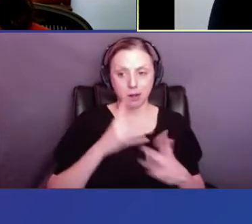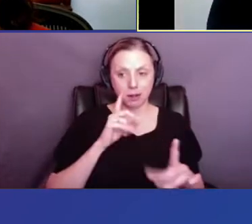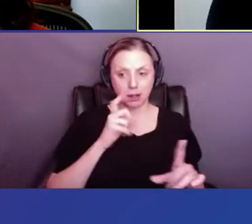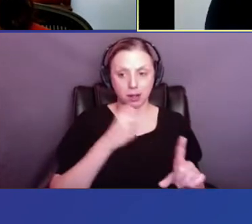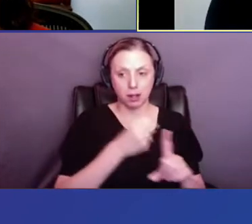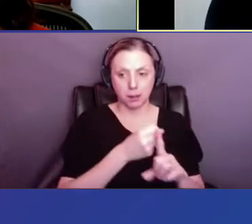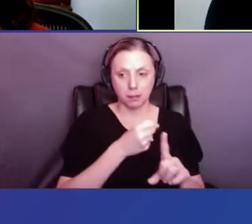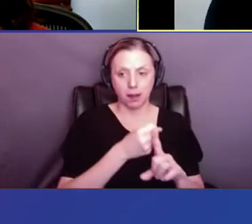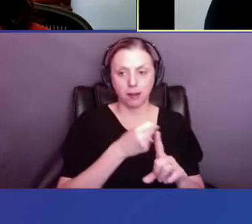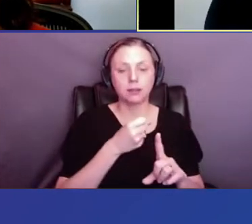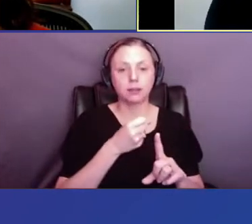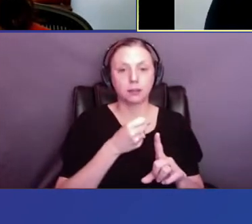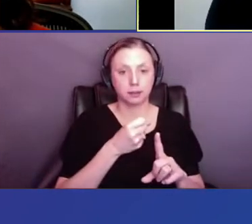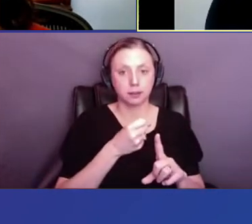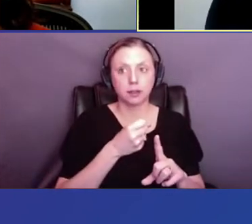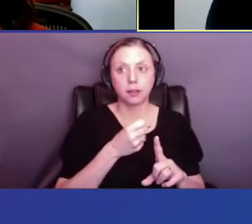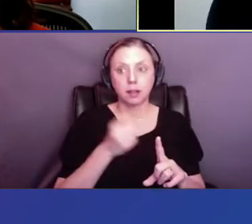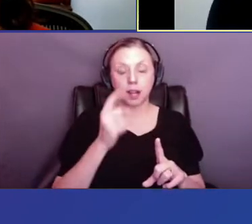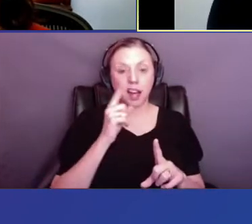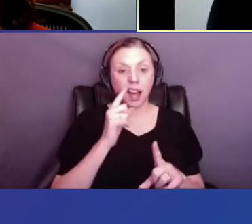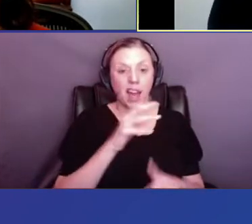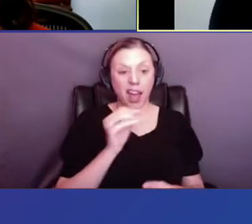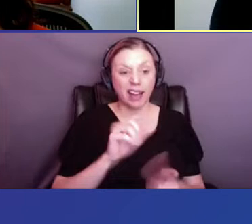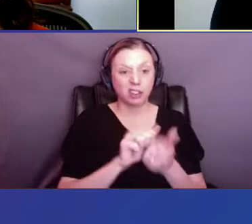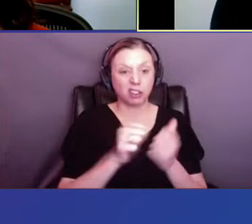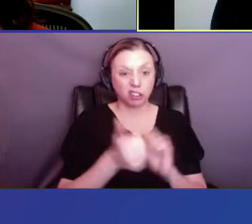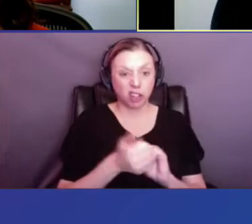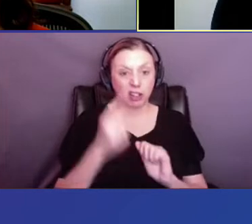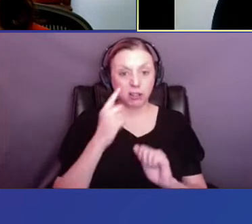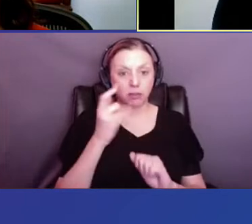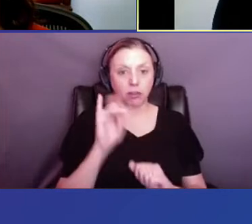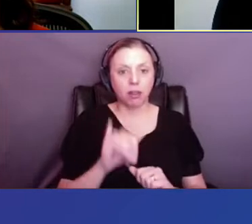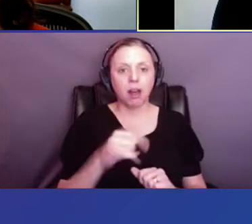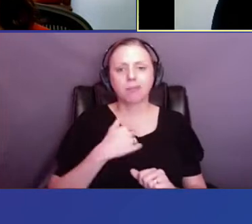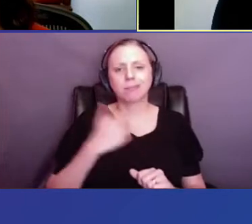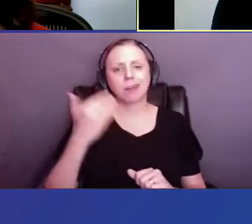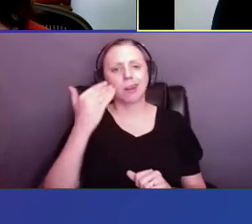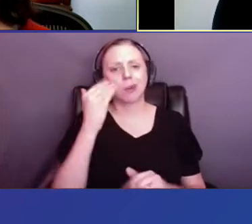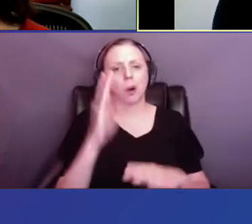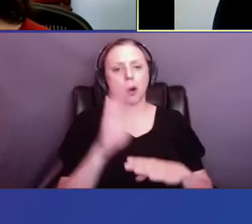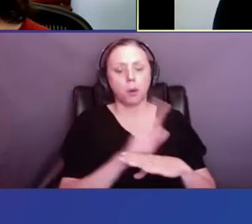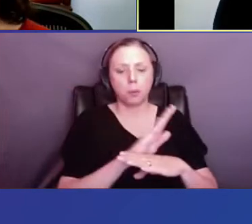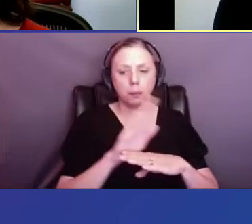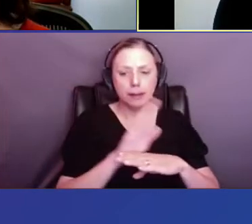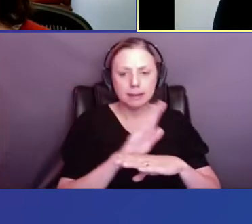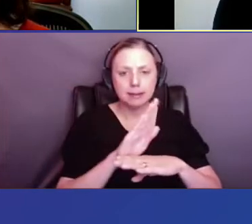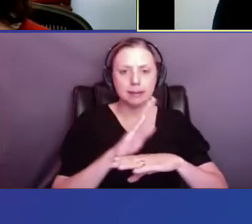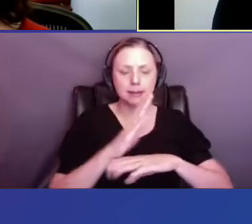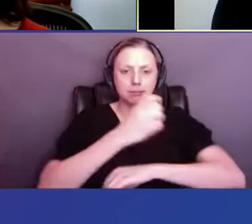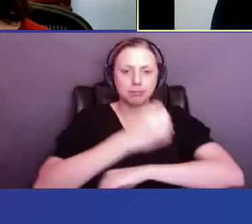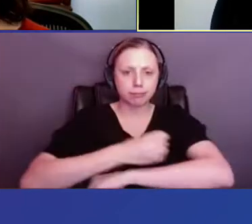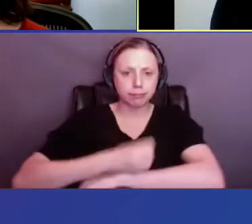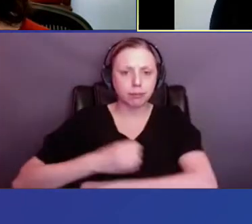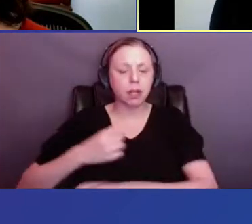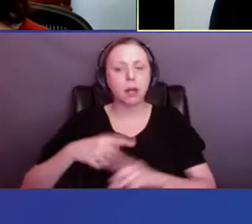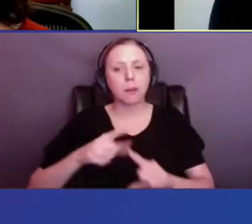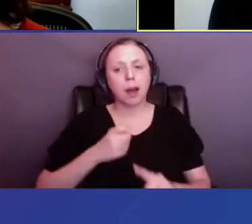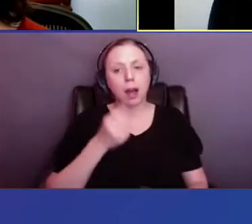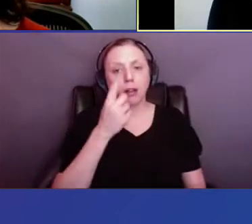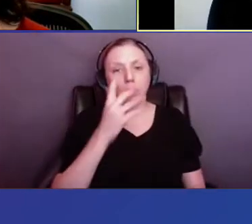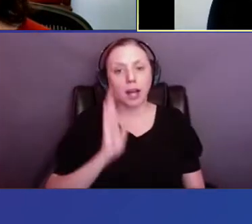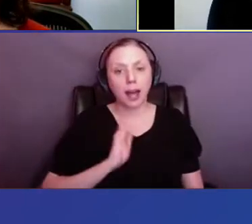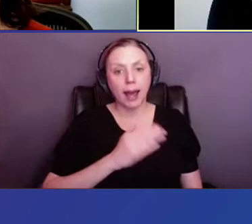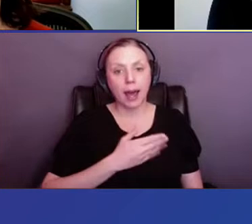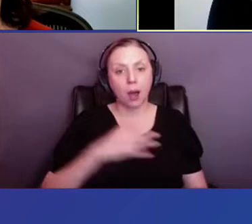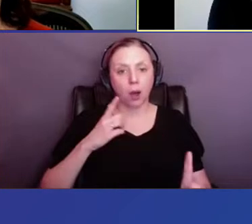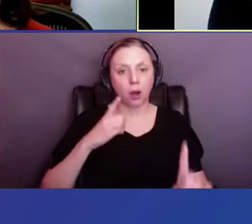change for this reason, right? We know that we're going out of business, but our goal really is to be able to